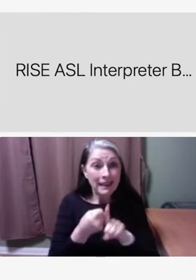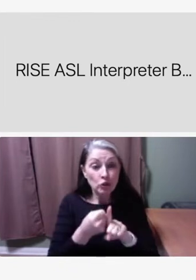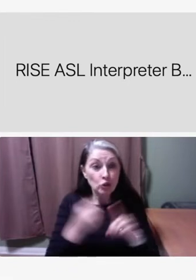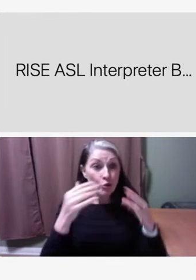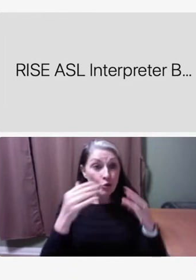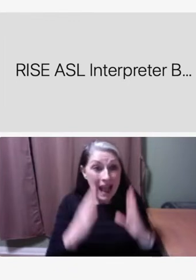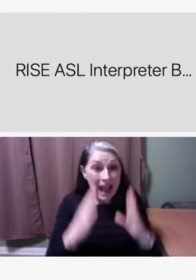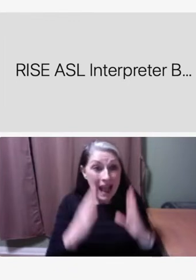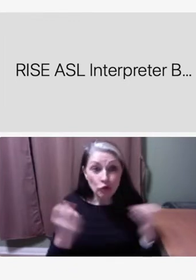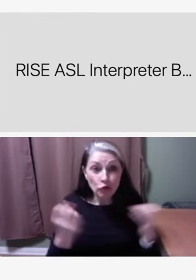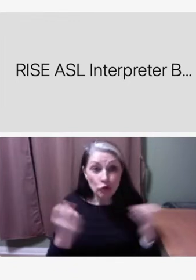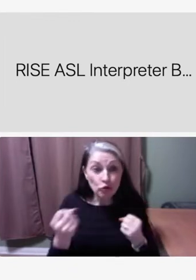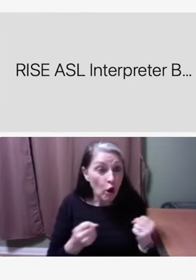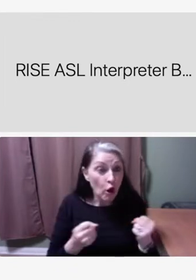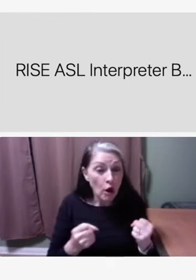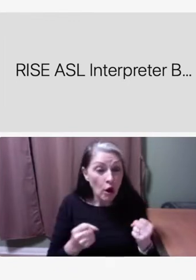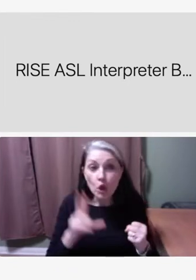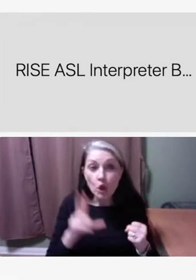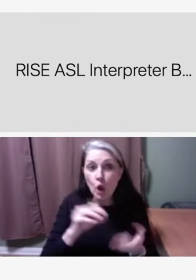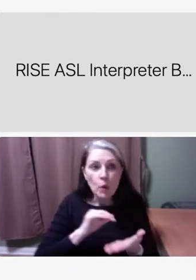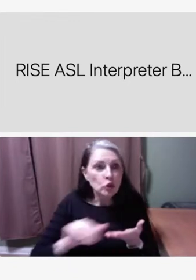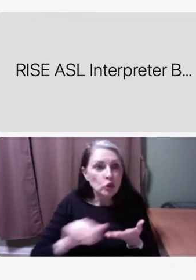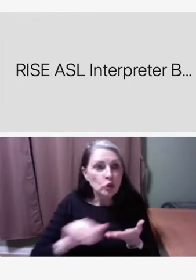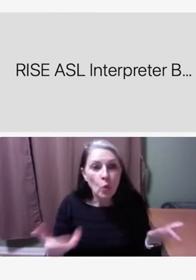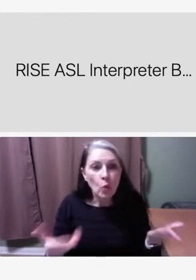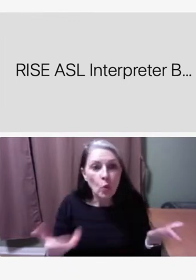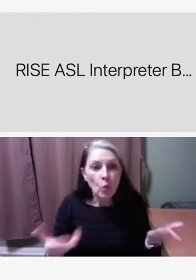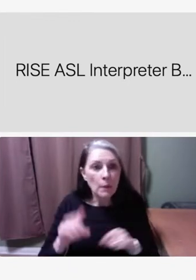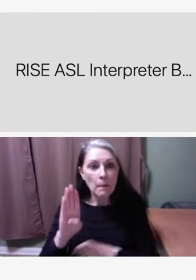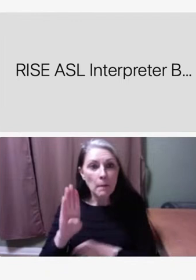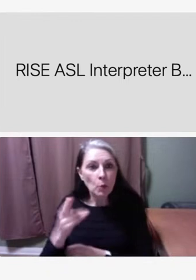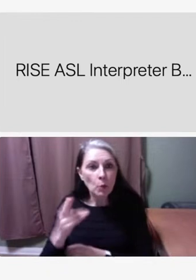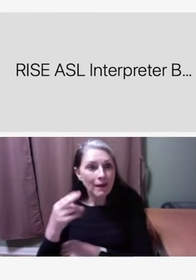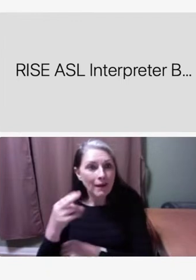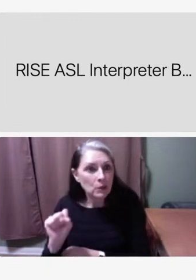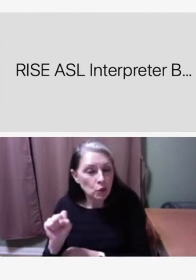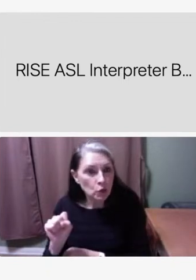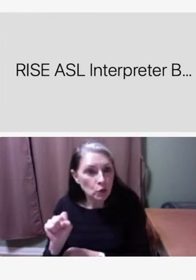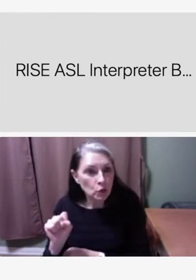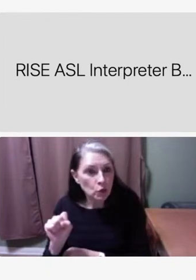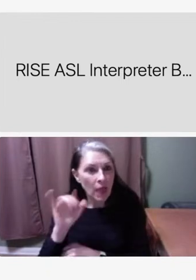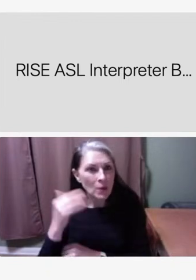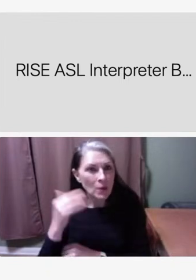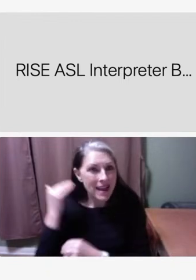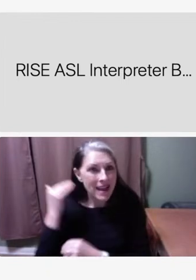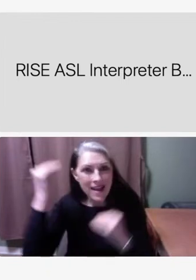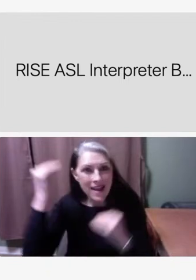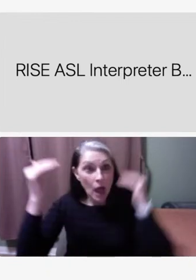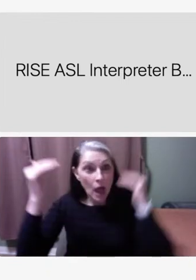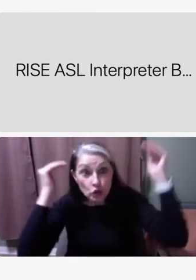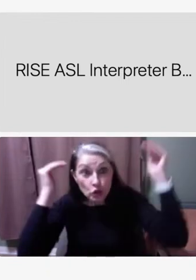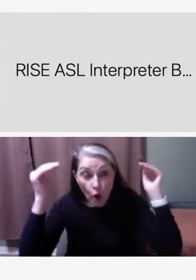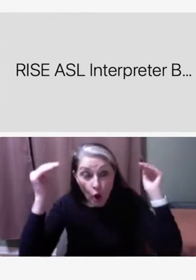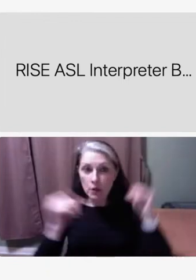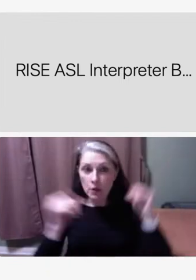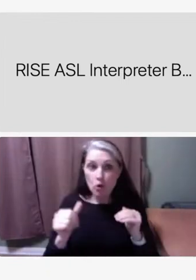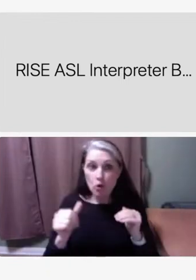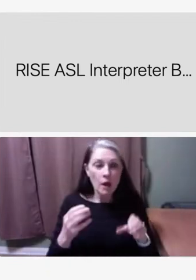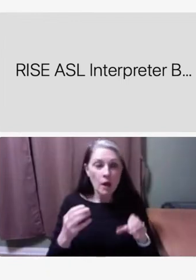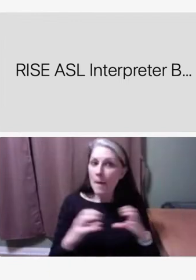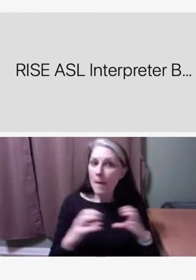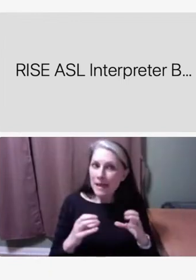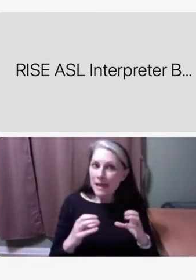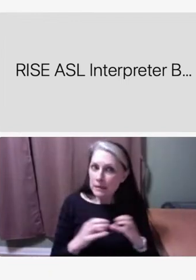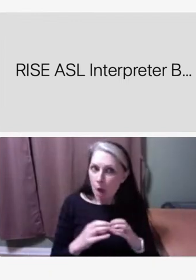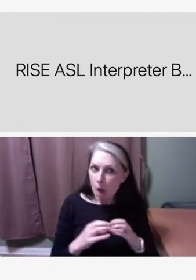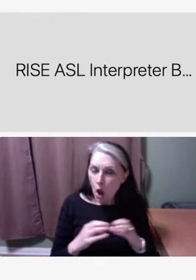for what occurred out in Bloomington. And it was an adult. It was an adult, not a baseball, not a coach.